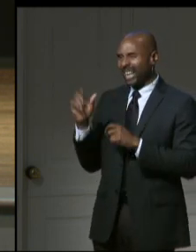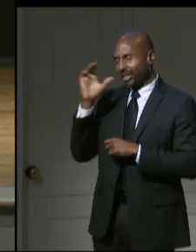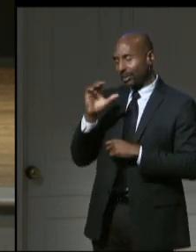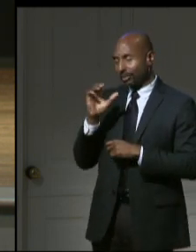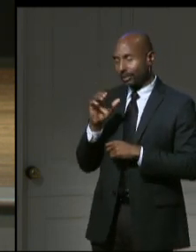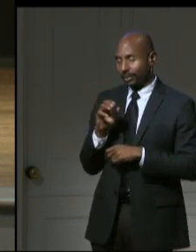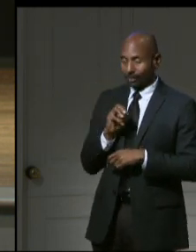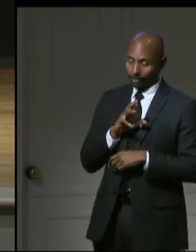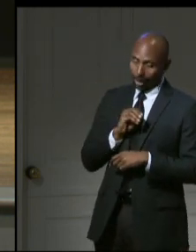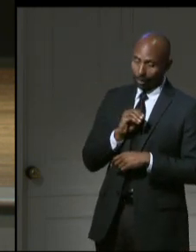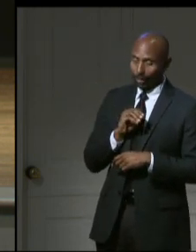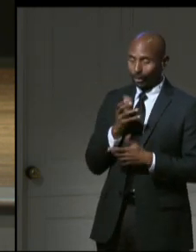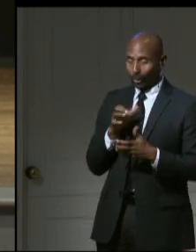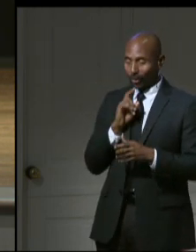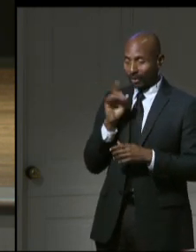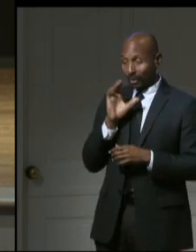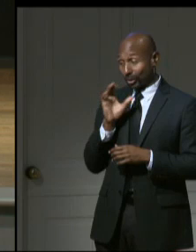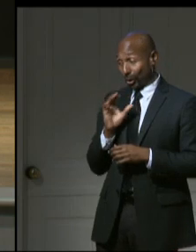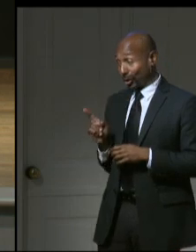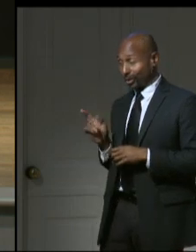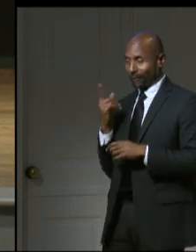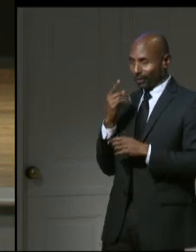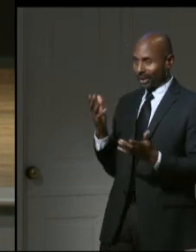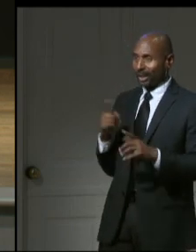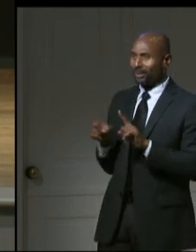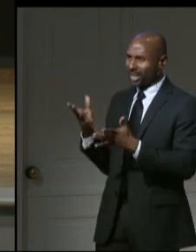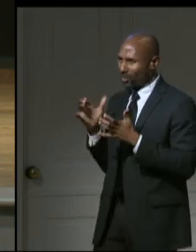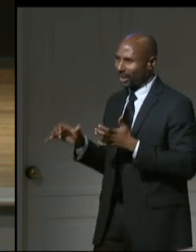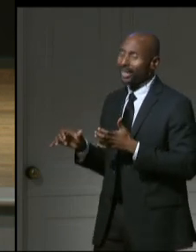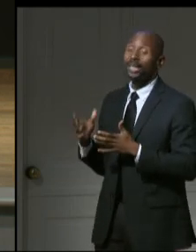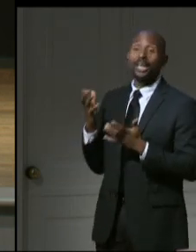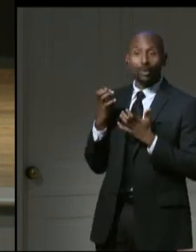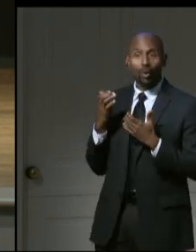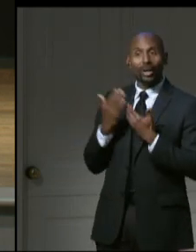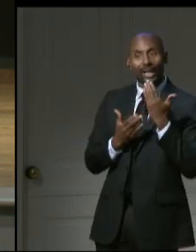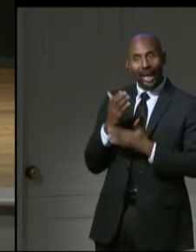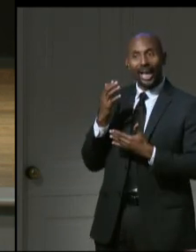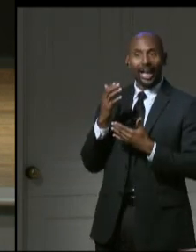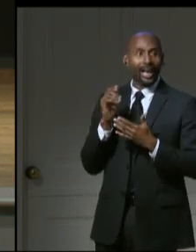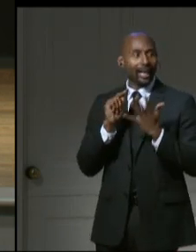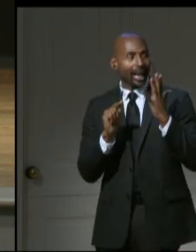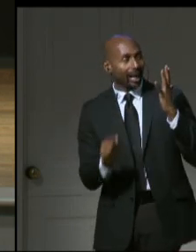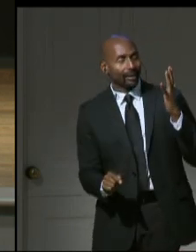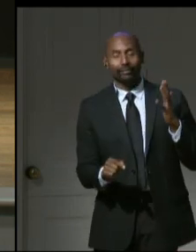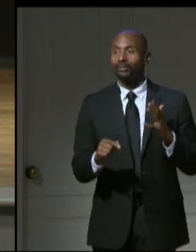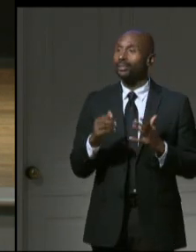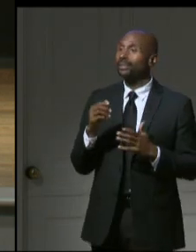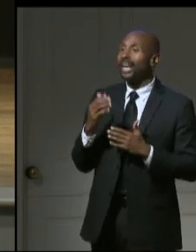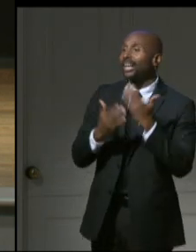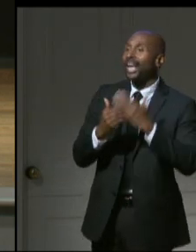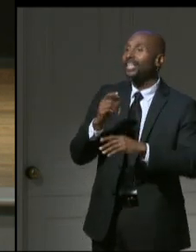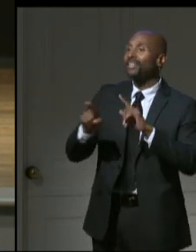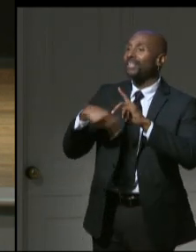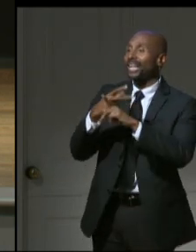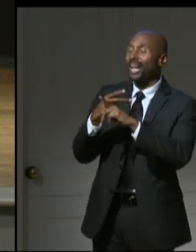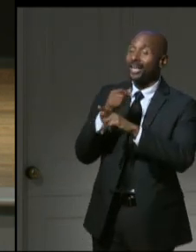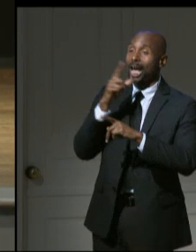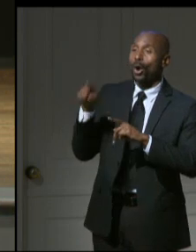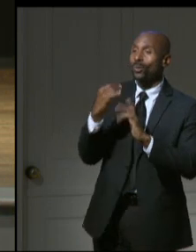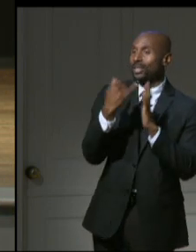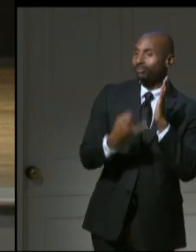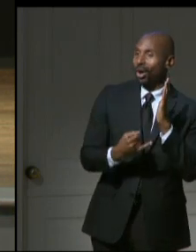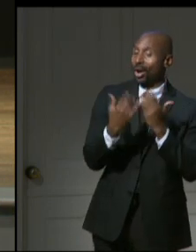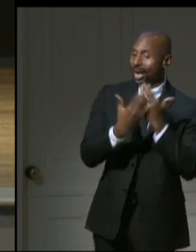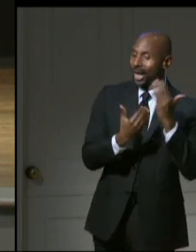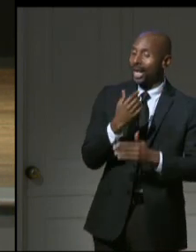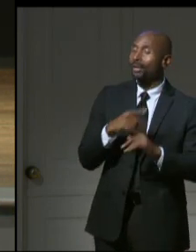for things, he does. He wants all those hands, and he wants not just hands that are drawings, maybe. Like, there are a lot of things out there that can help you